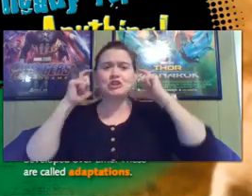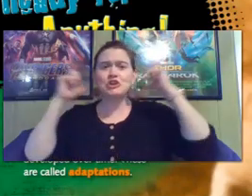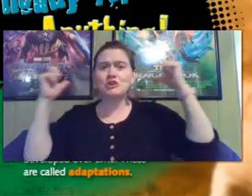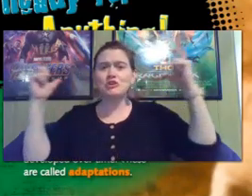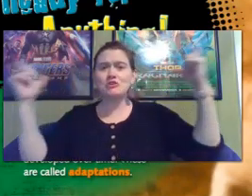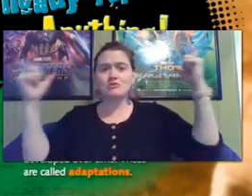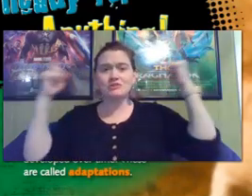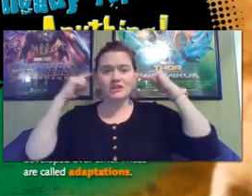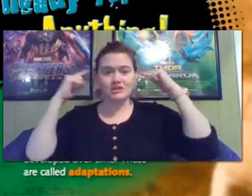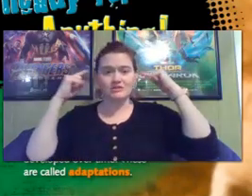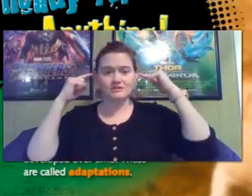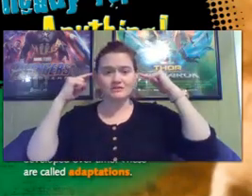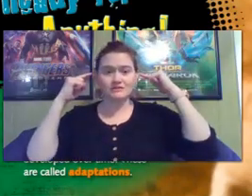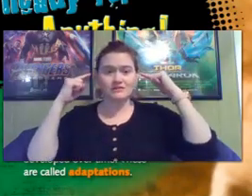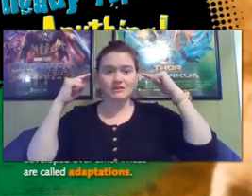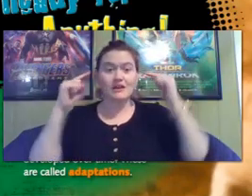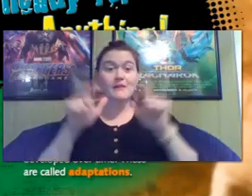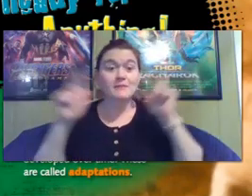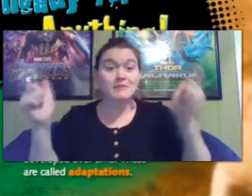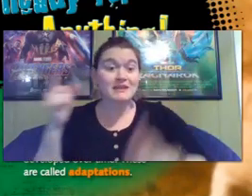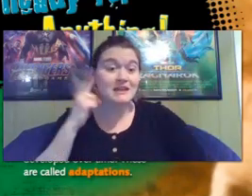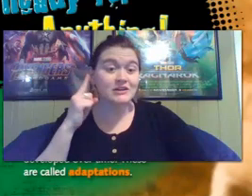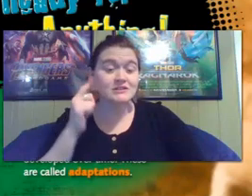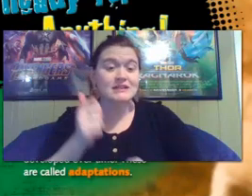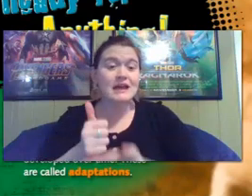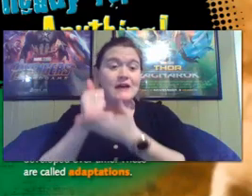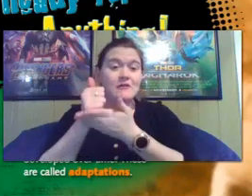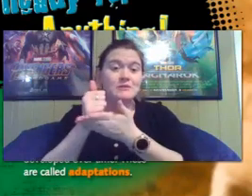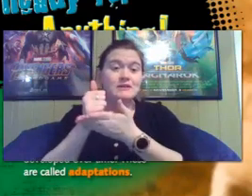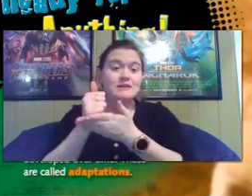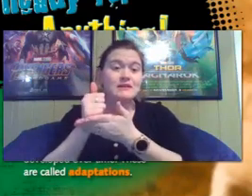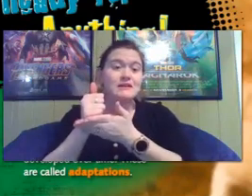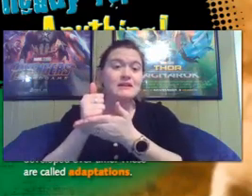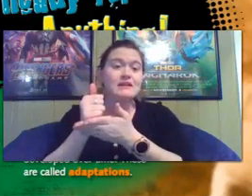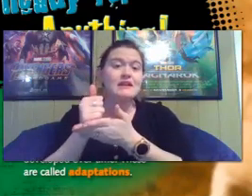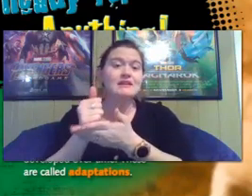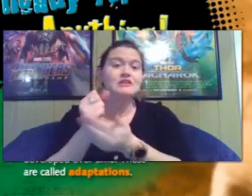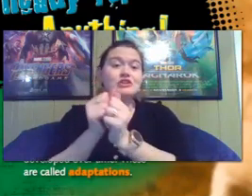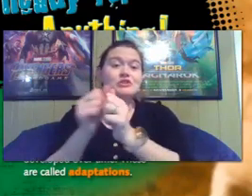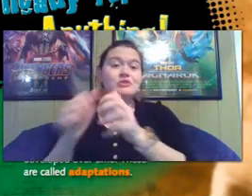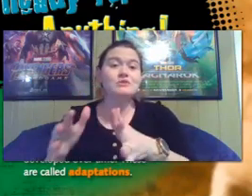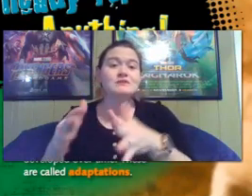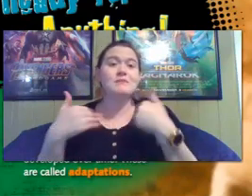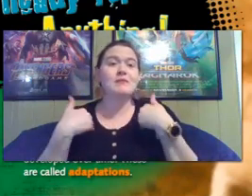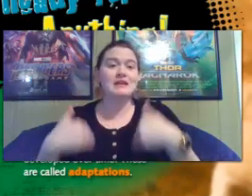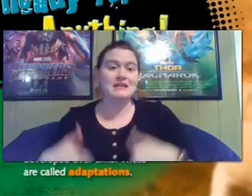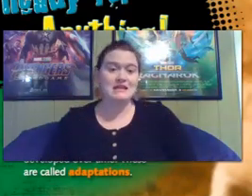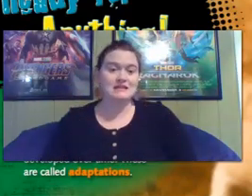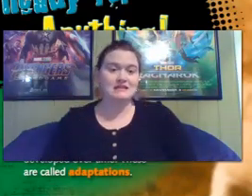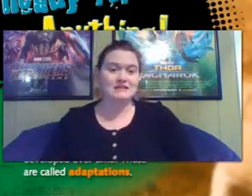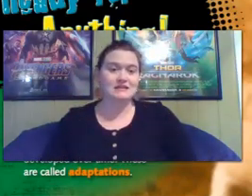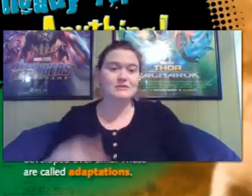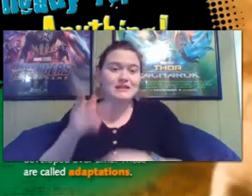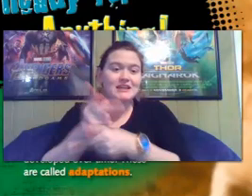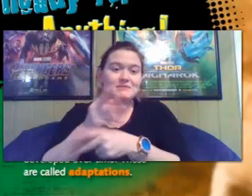has huge ears? The big ears help it lose body